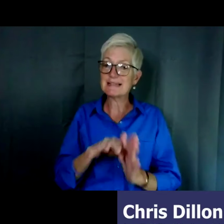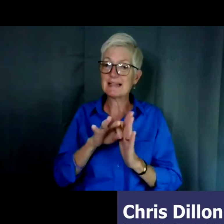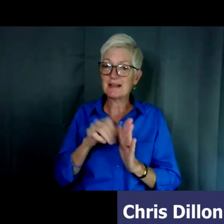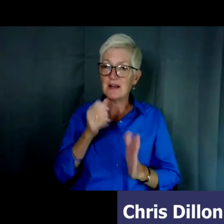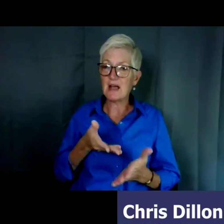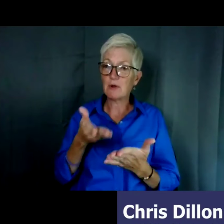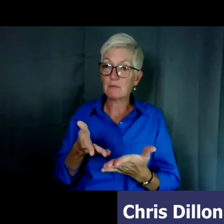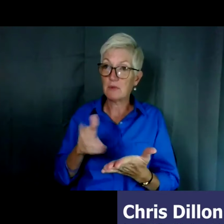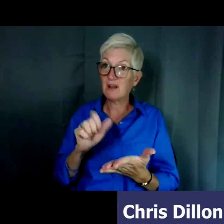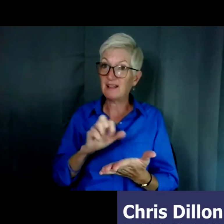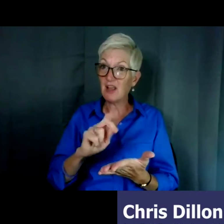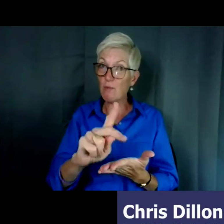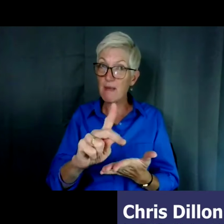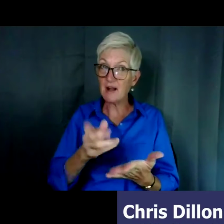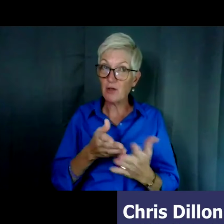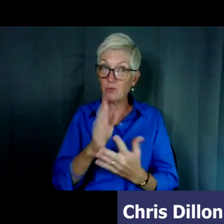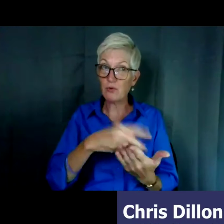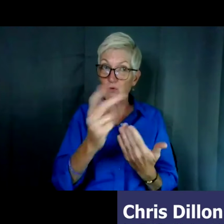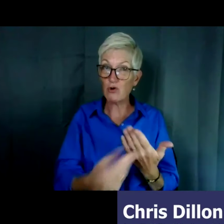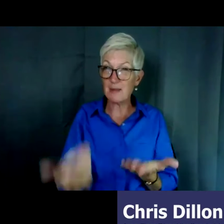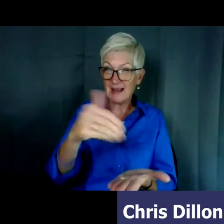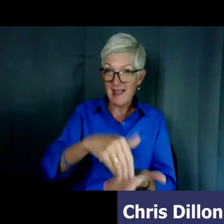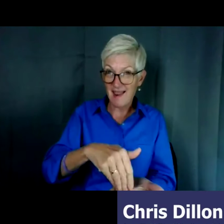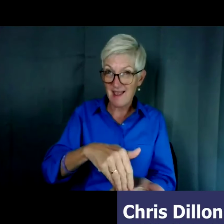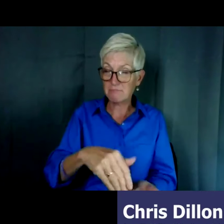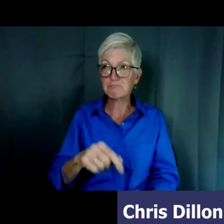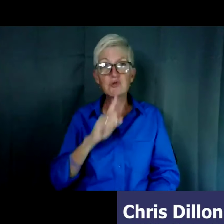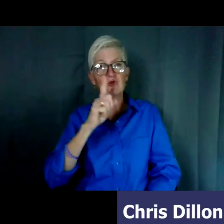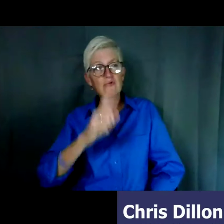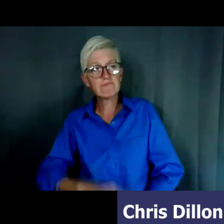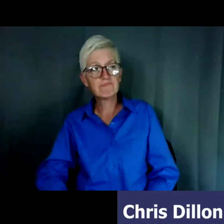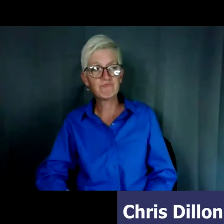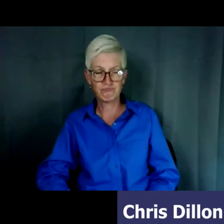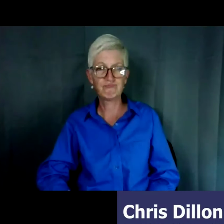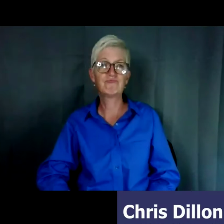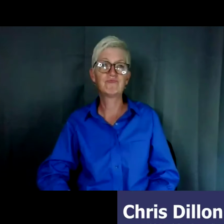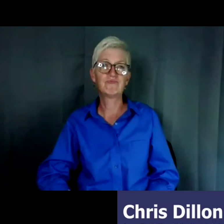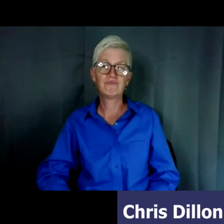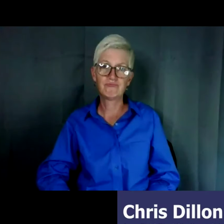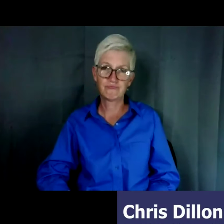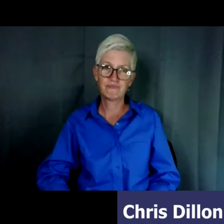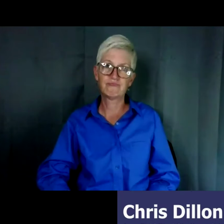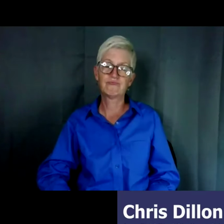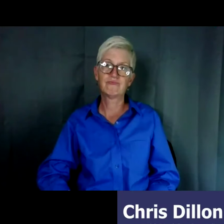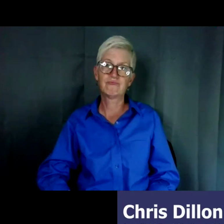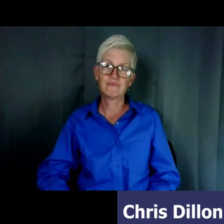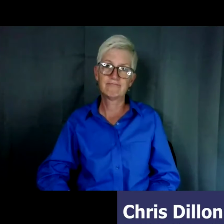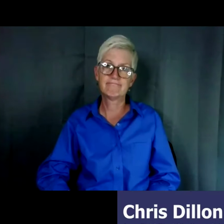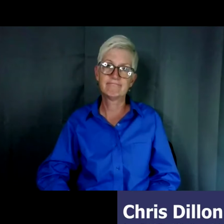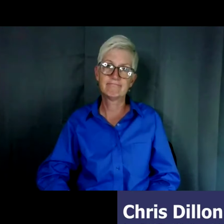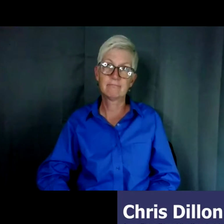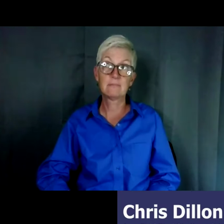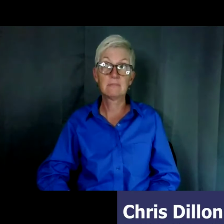can a candidate go back through the program again? I said, sure. I caught a lot of